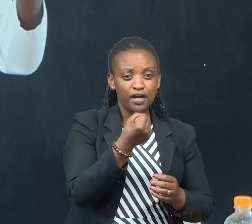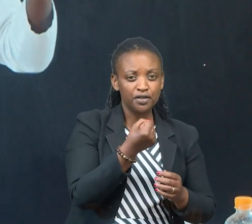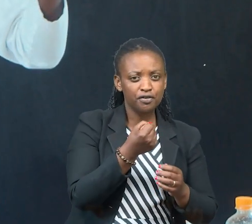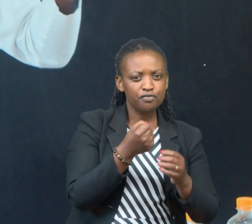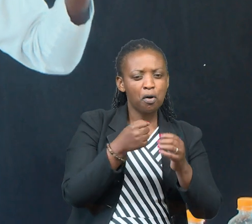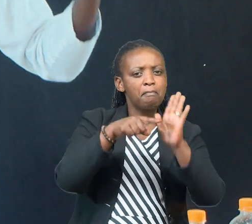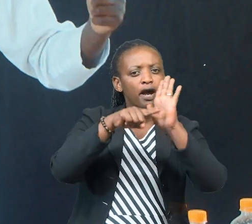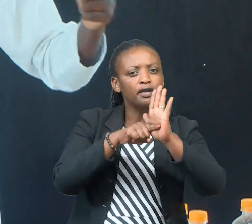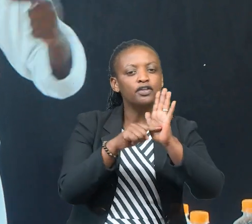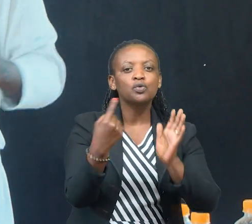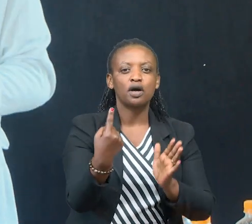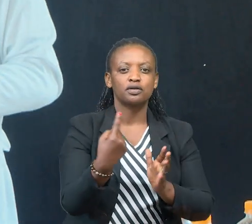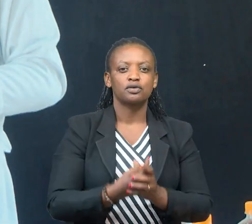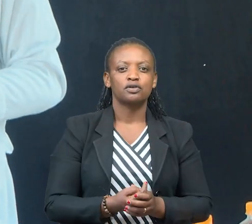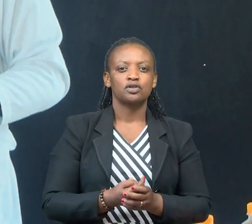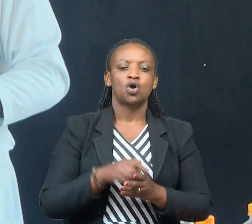5 minus 1.